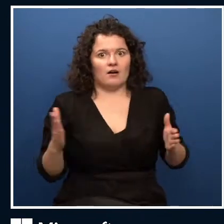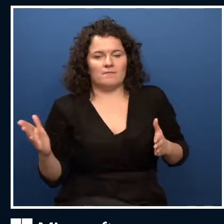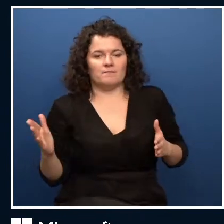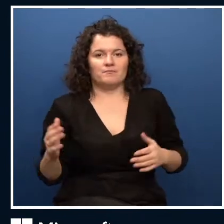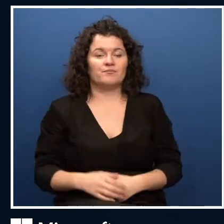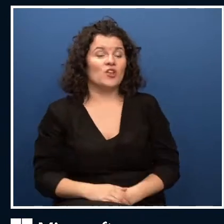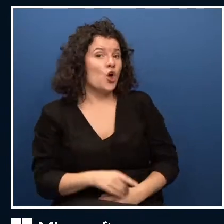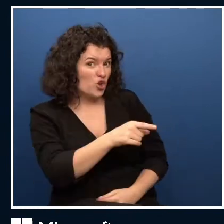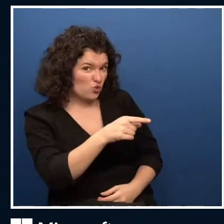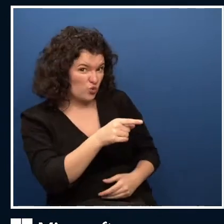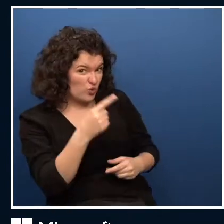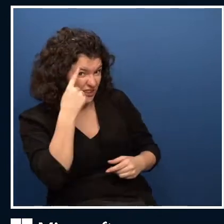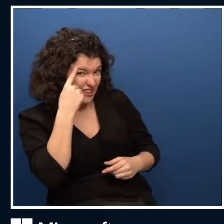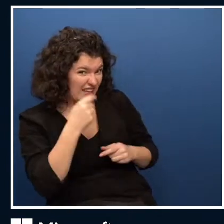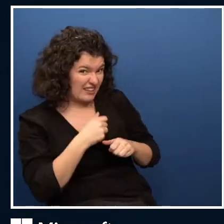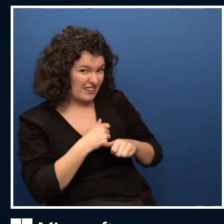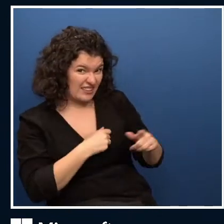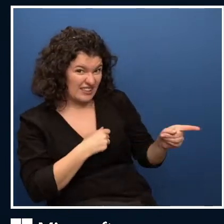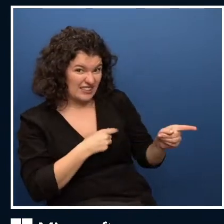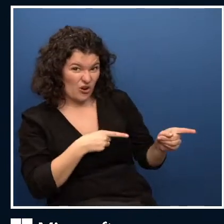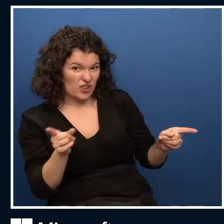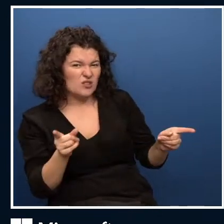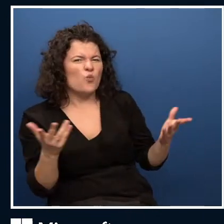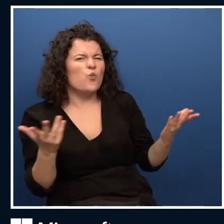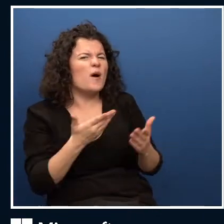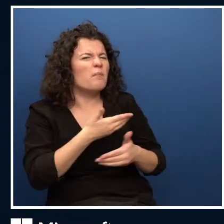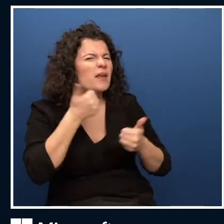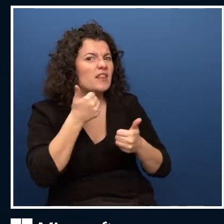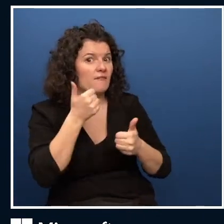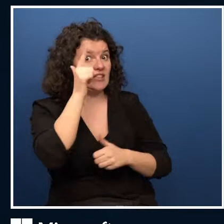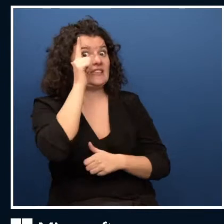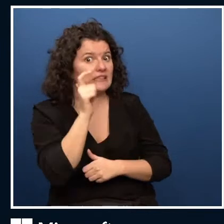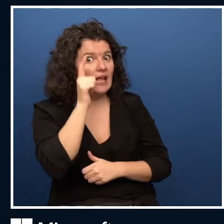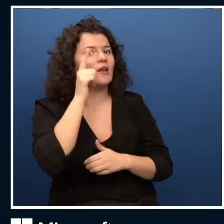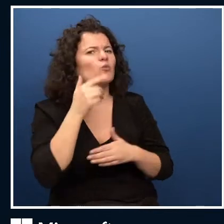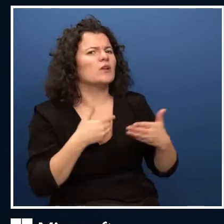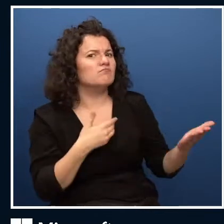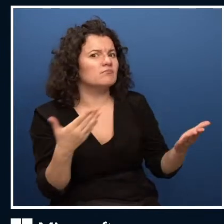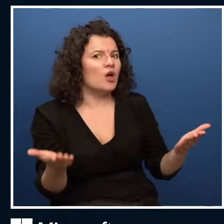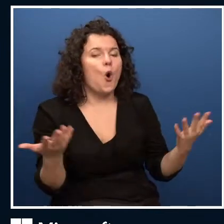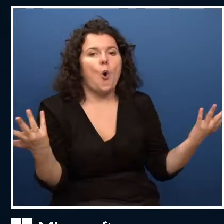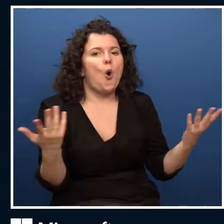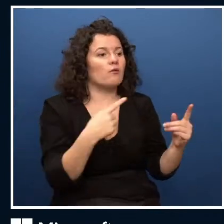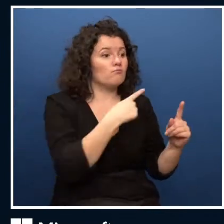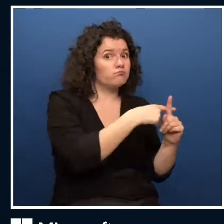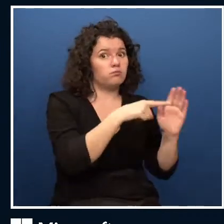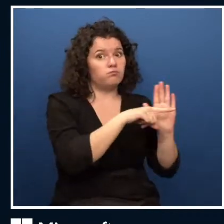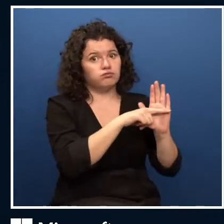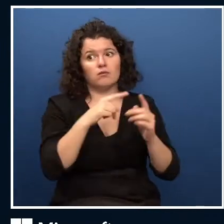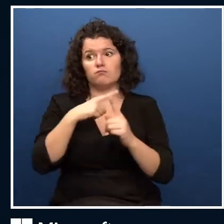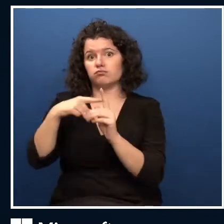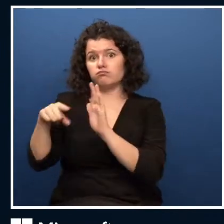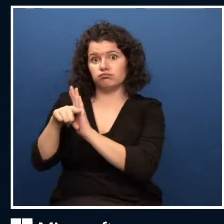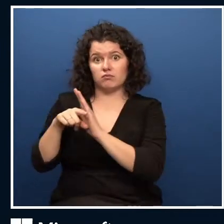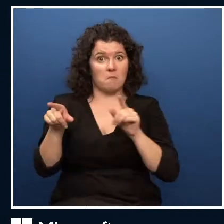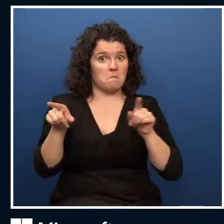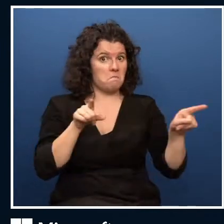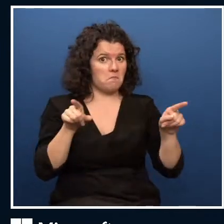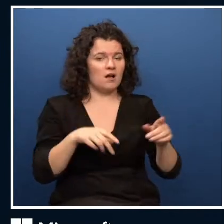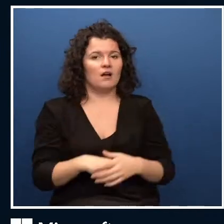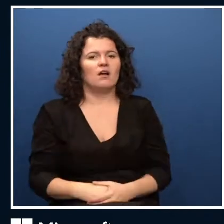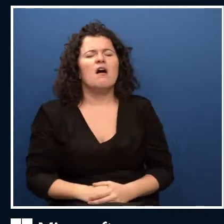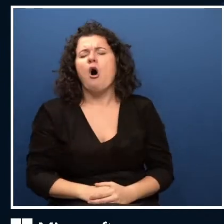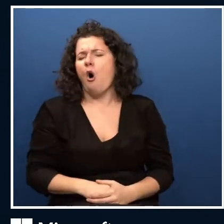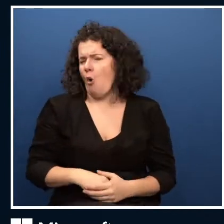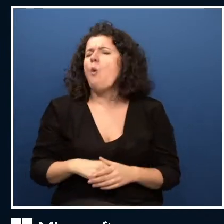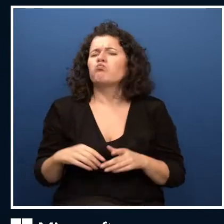beginner in some way, or did you feel like they both kind of had their opportunities to learn? They definitely both had their opportunities. I feel like